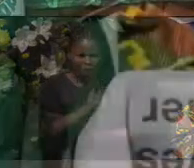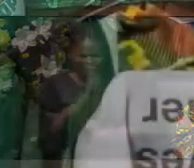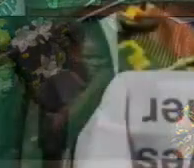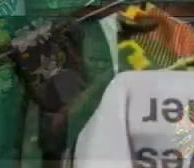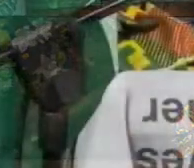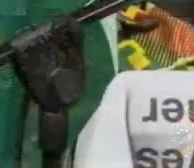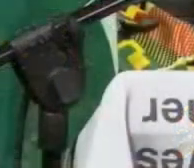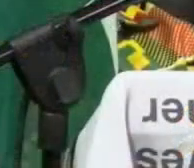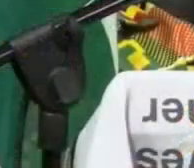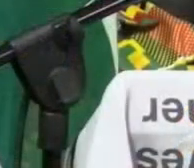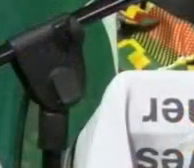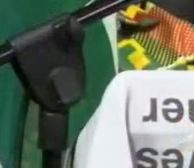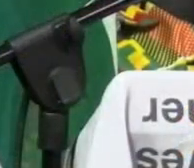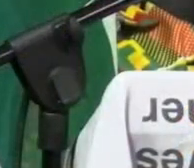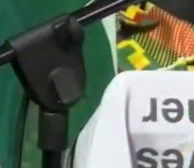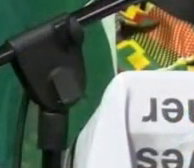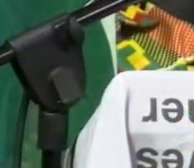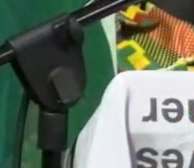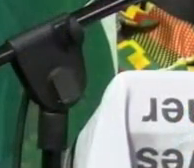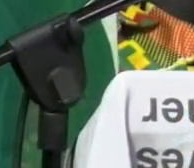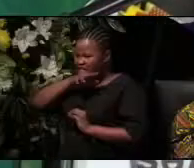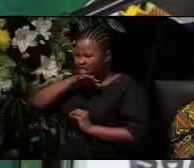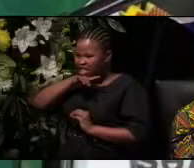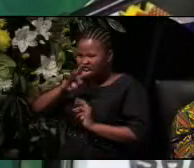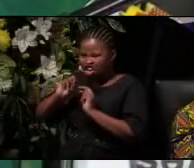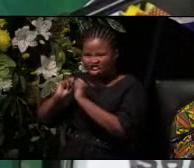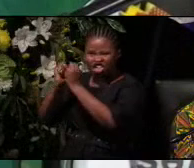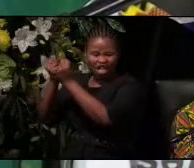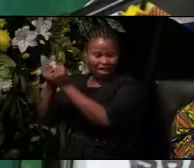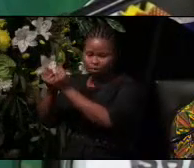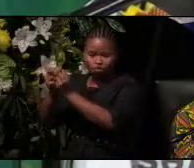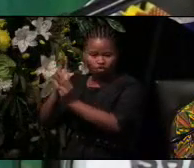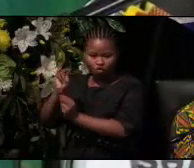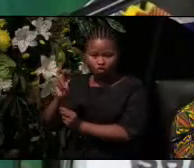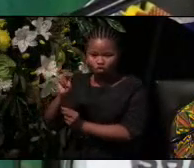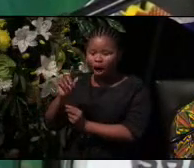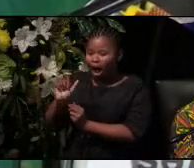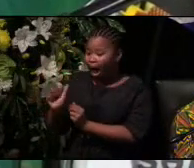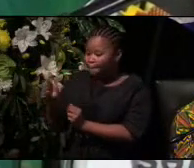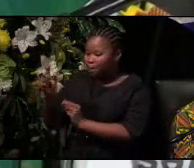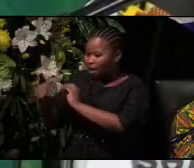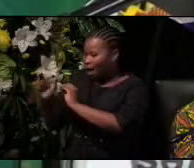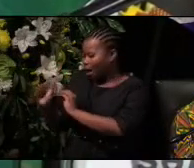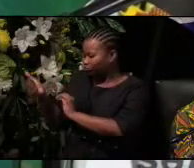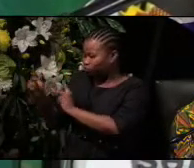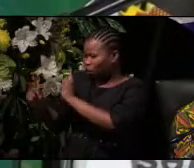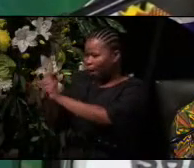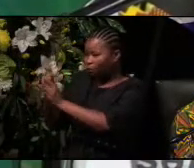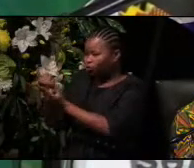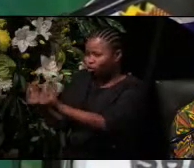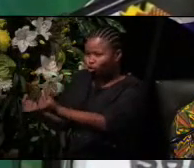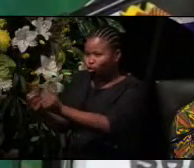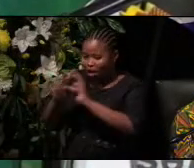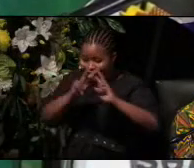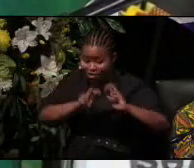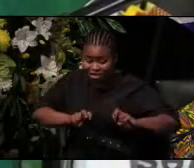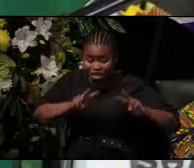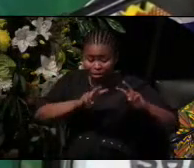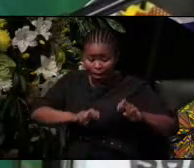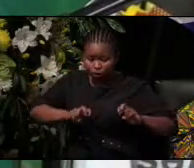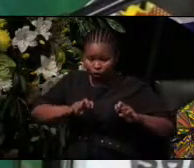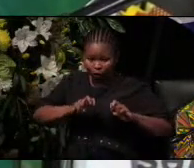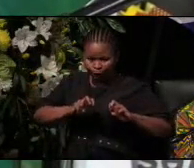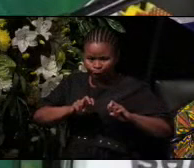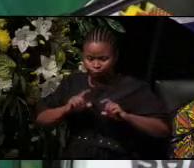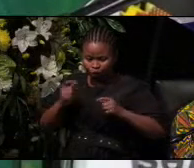only research about African or nationalism but you'll also research about the